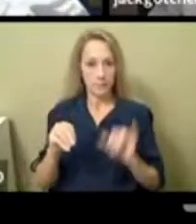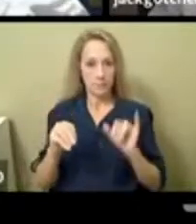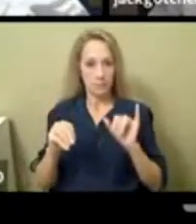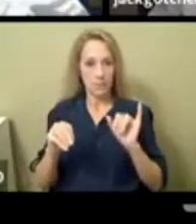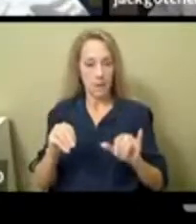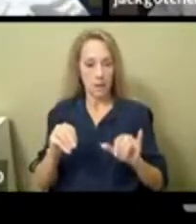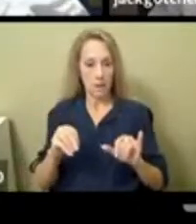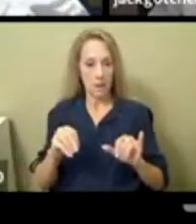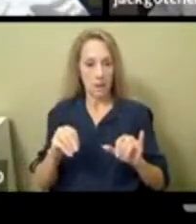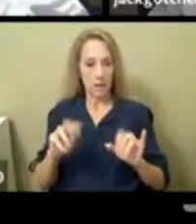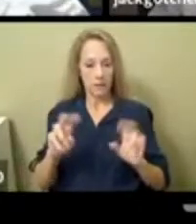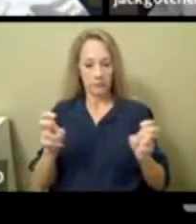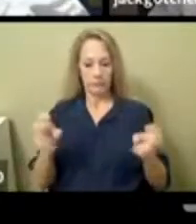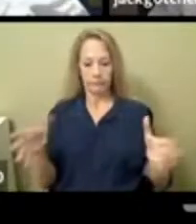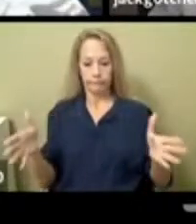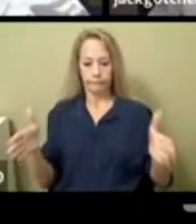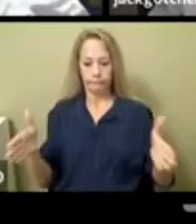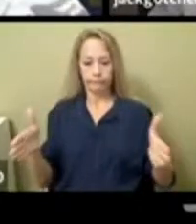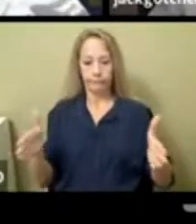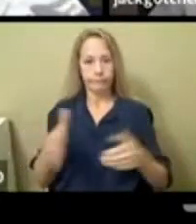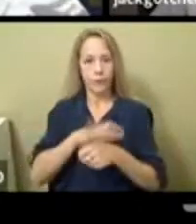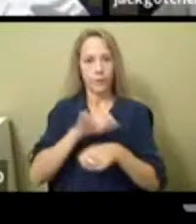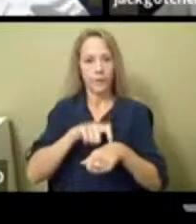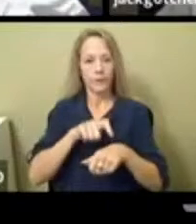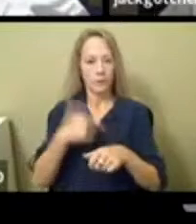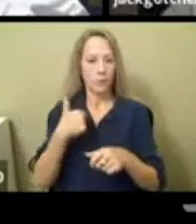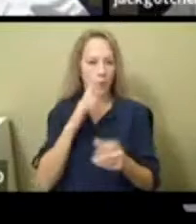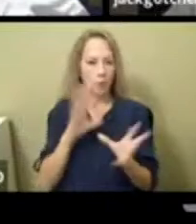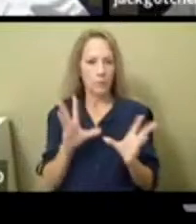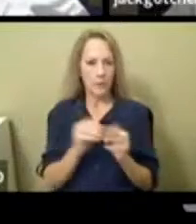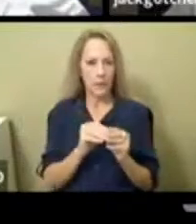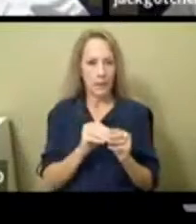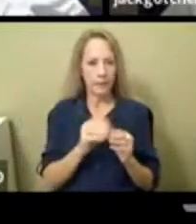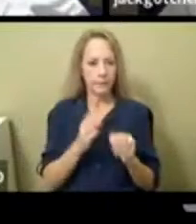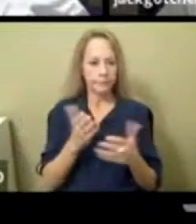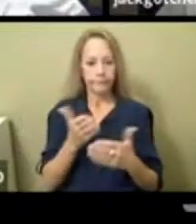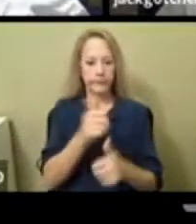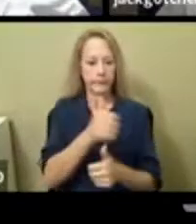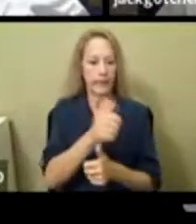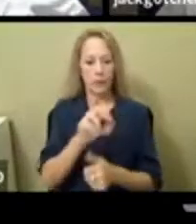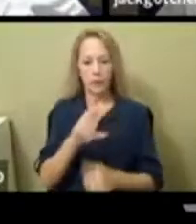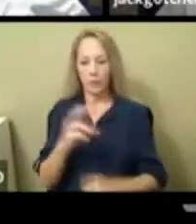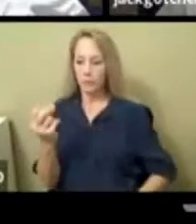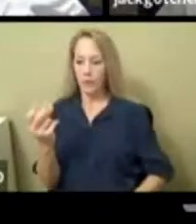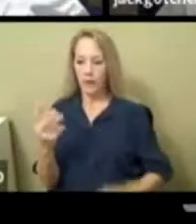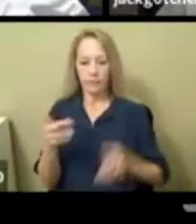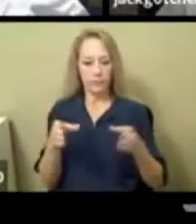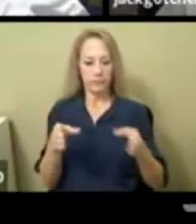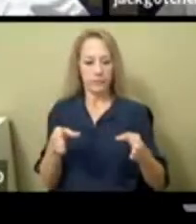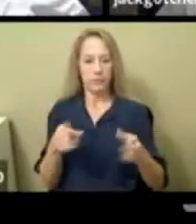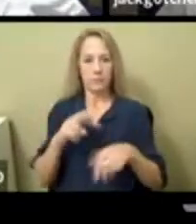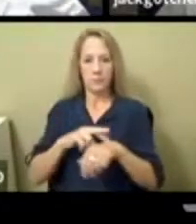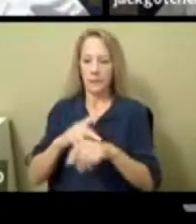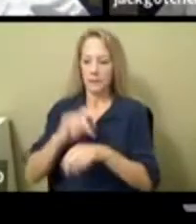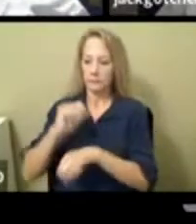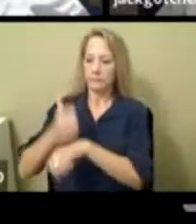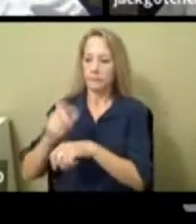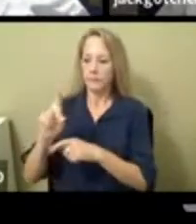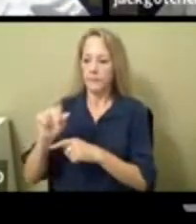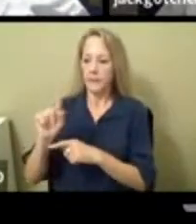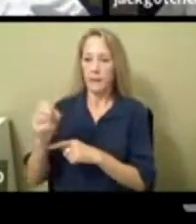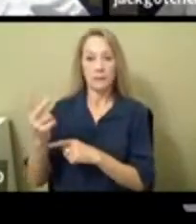So that we're going to meet that week either on the 10th or the 12th. So we're good. If